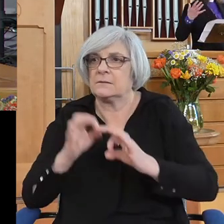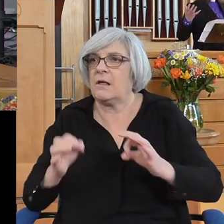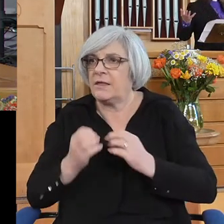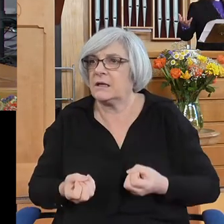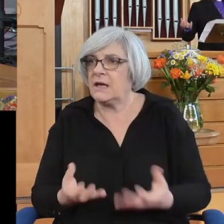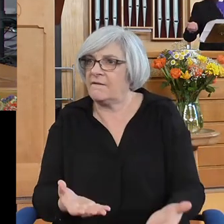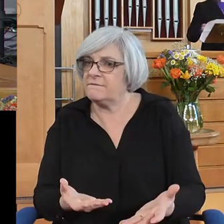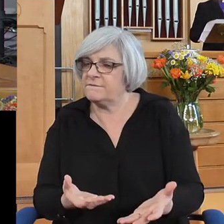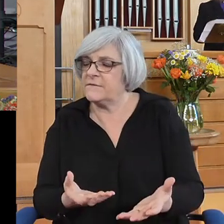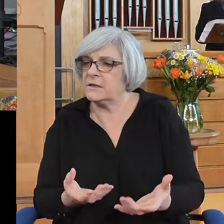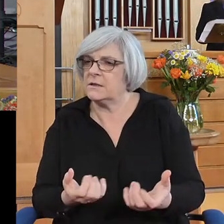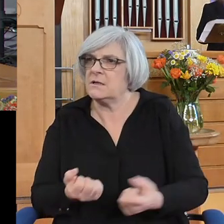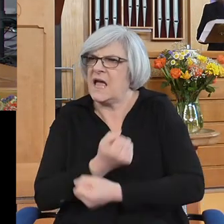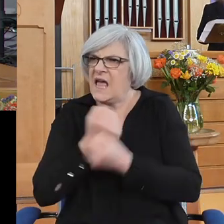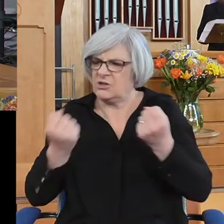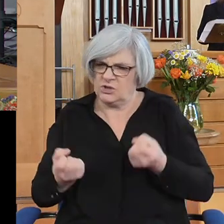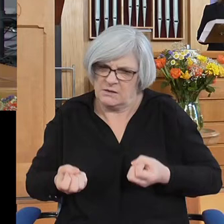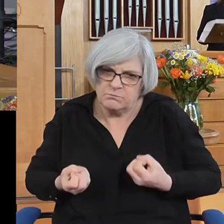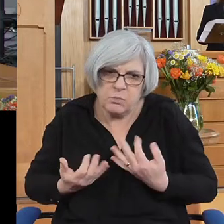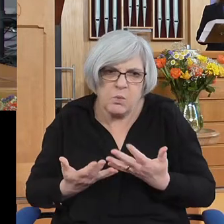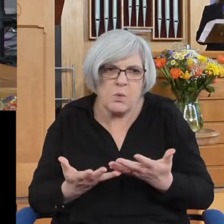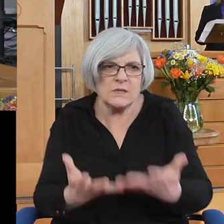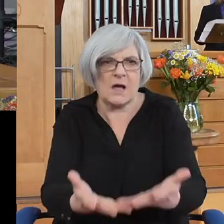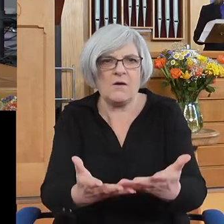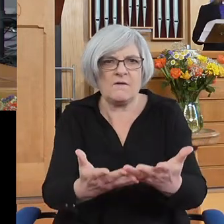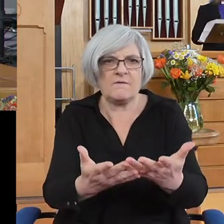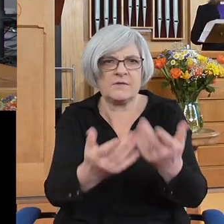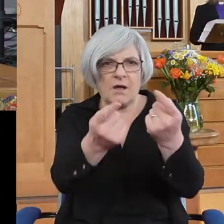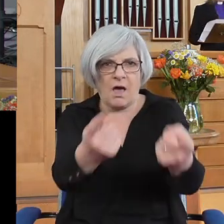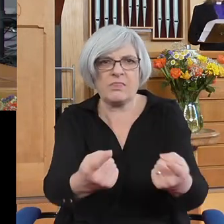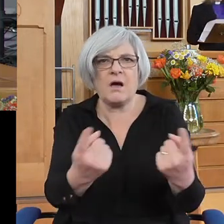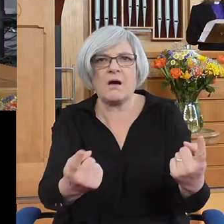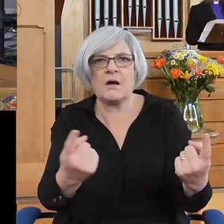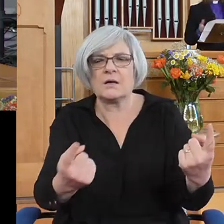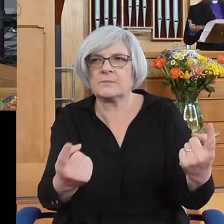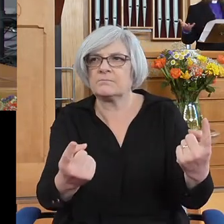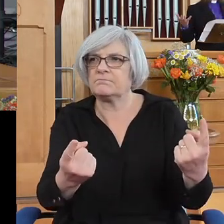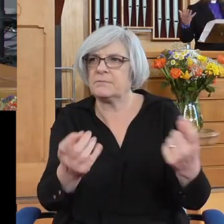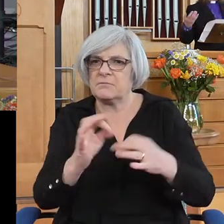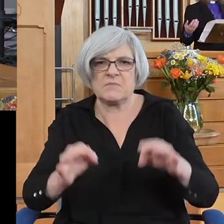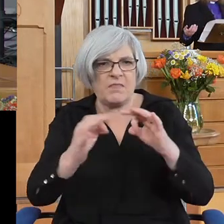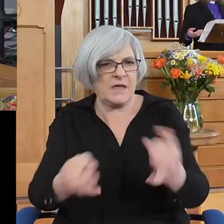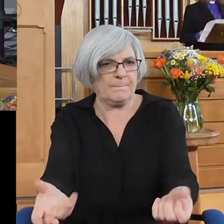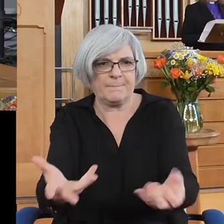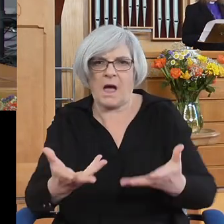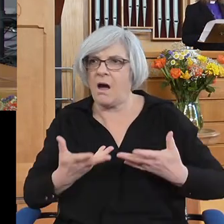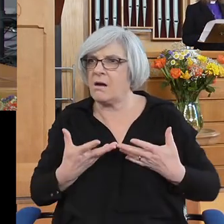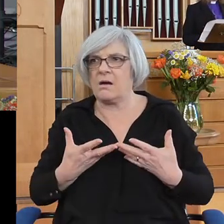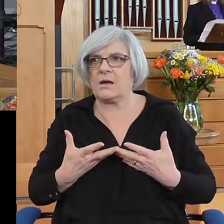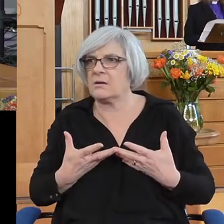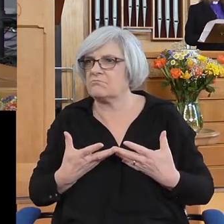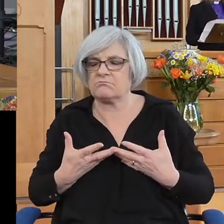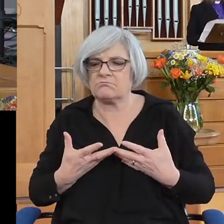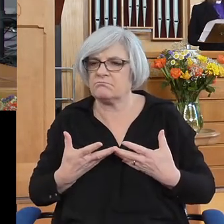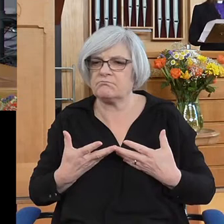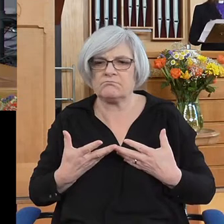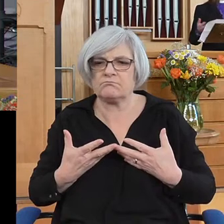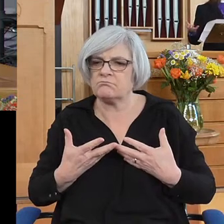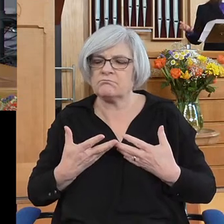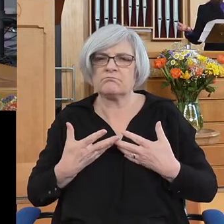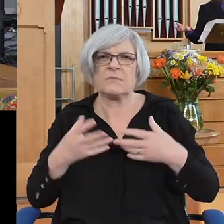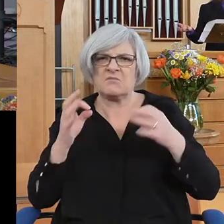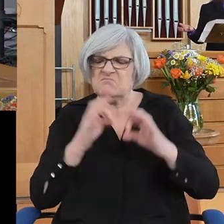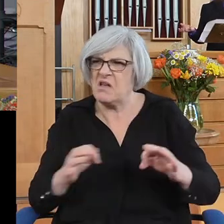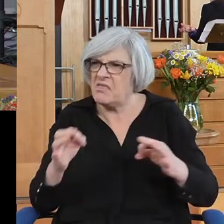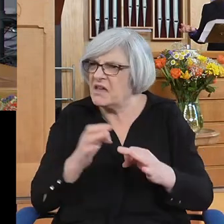is poured out for the other or others, and not much comes back, and where